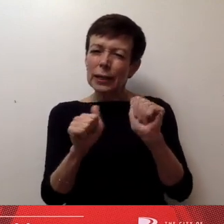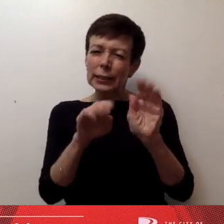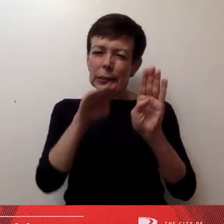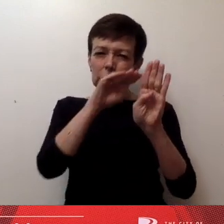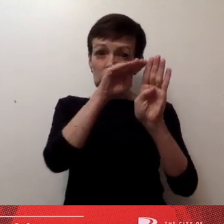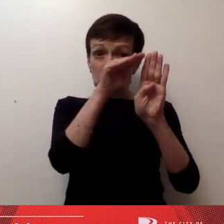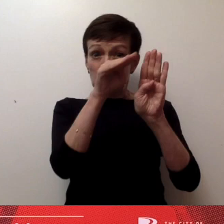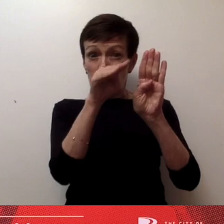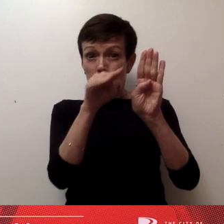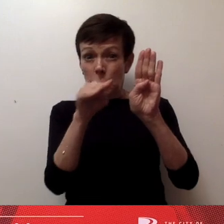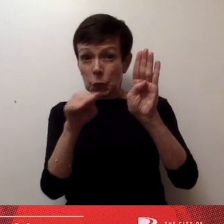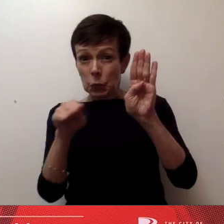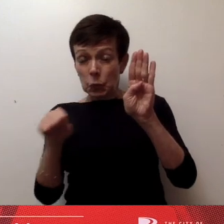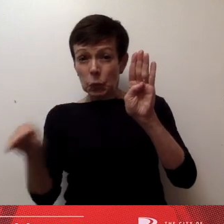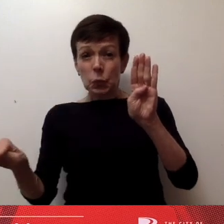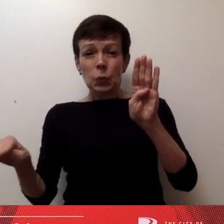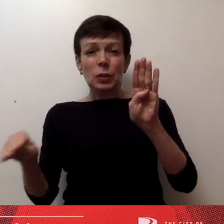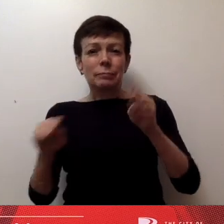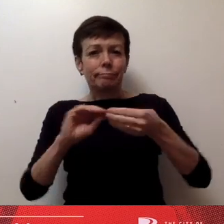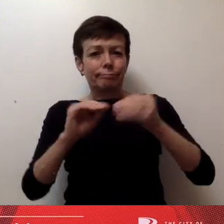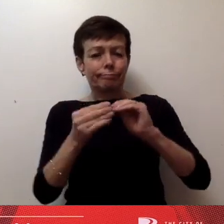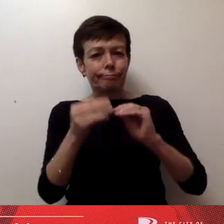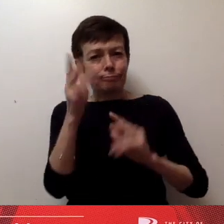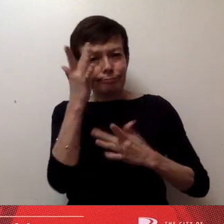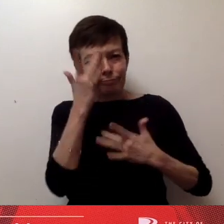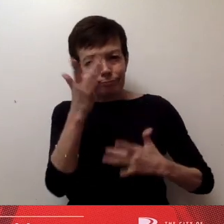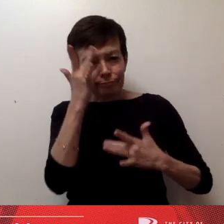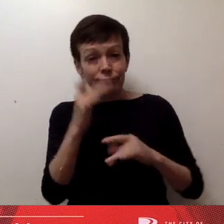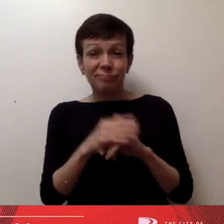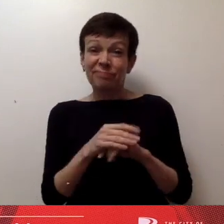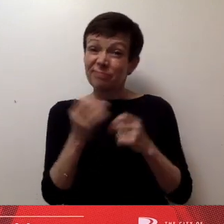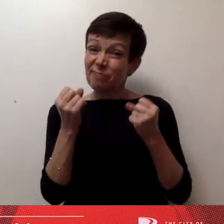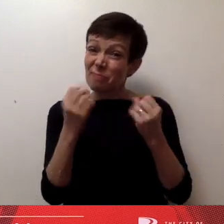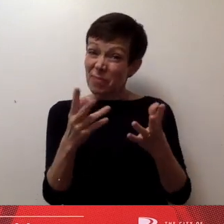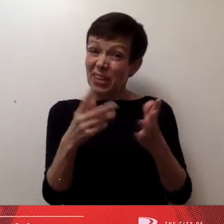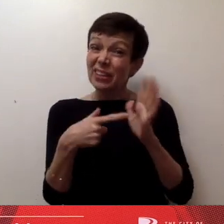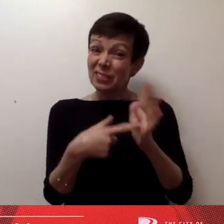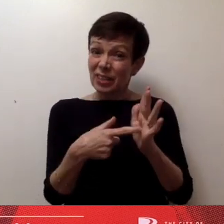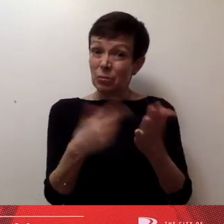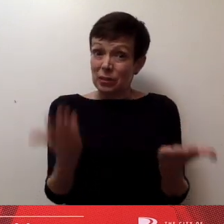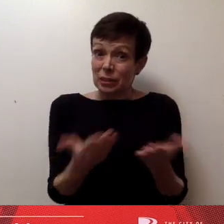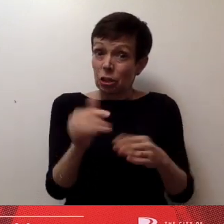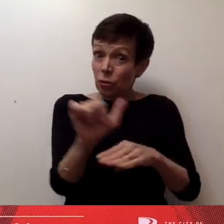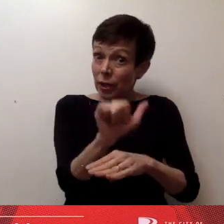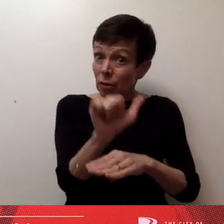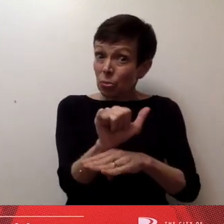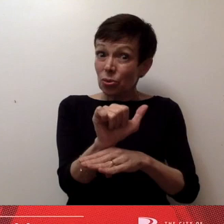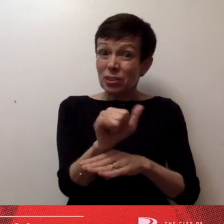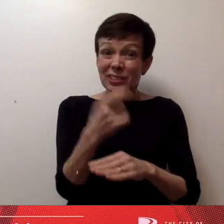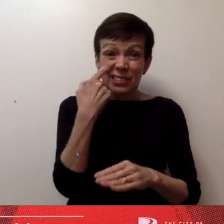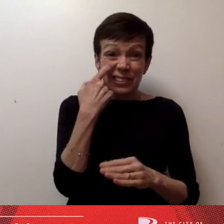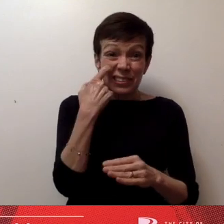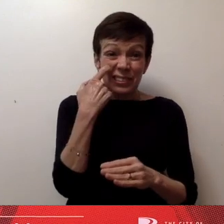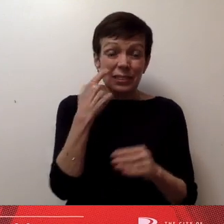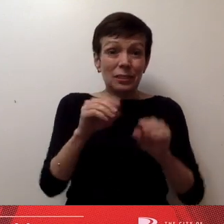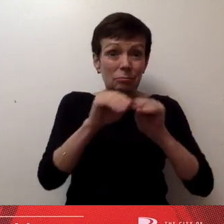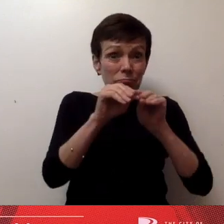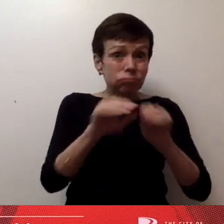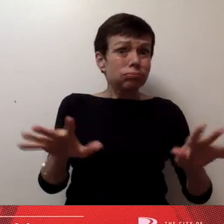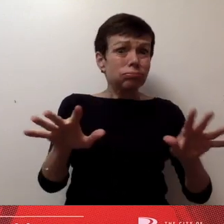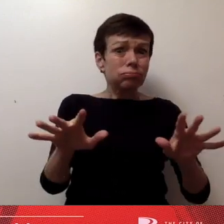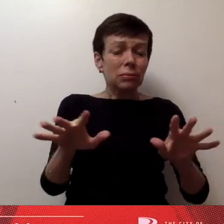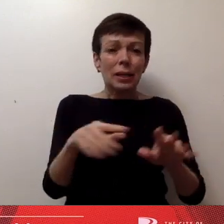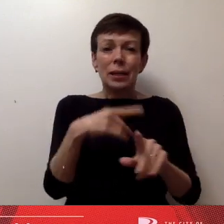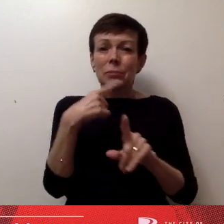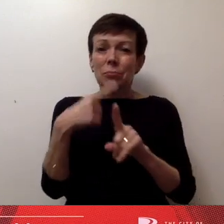Alberta. There's many examples of communities, certainly in Alberta there's recent cases, but across the country and